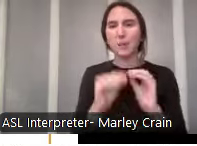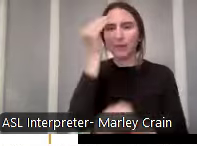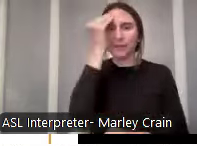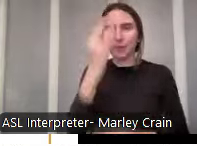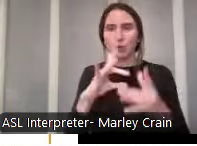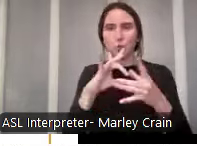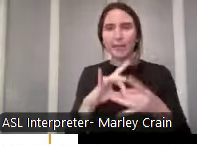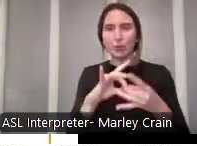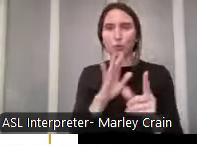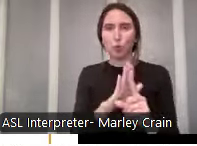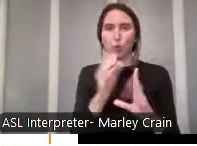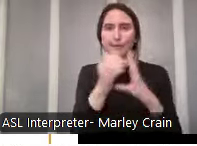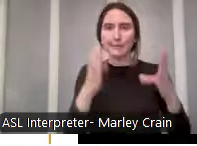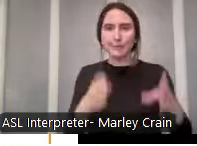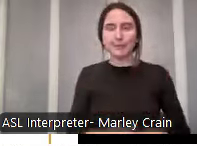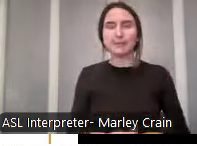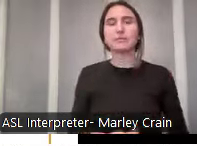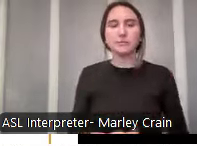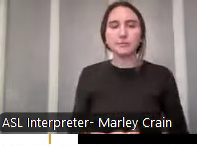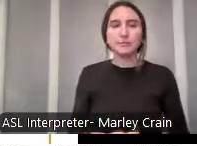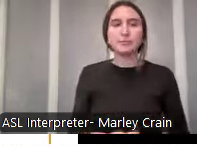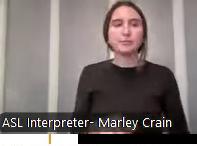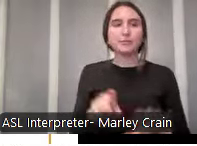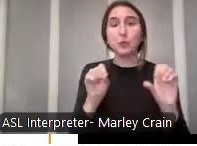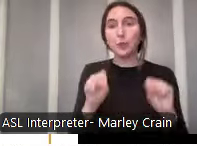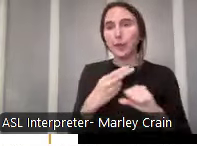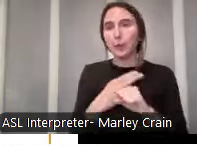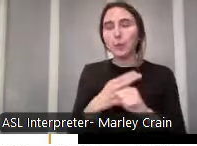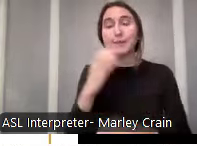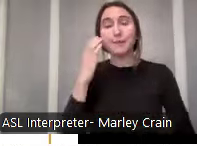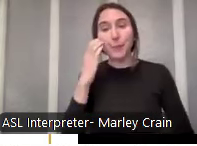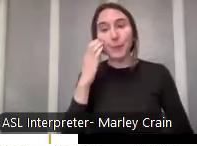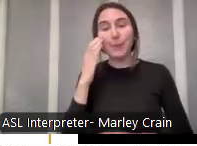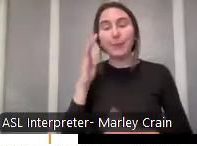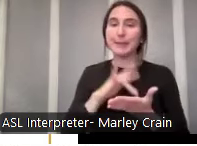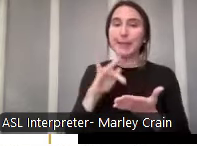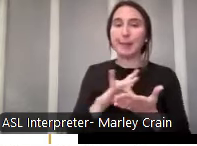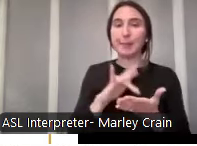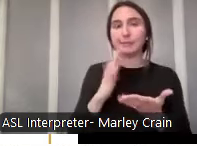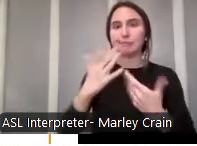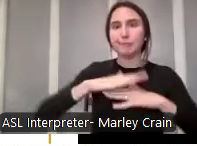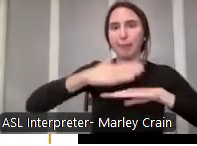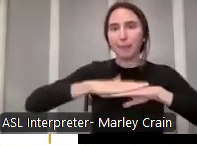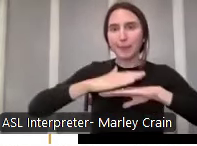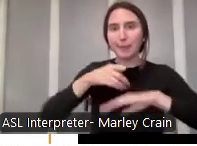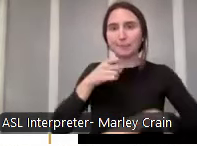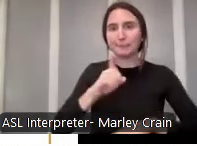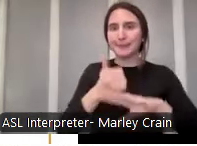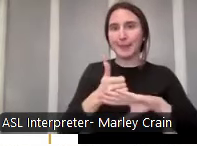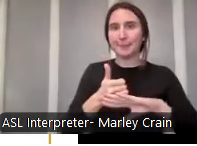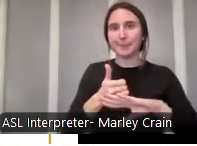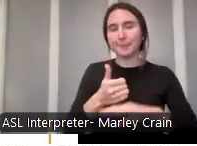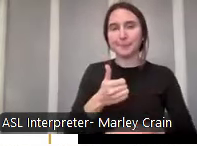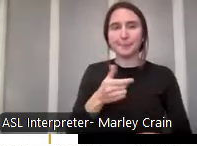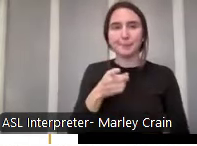put this on your phone or laptop or a tablet. And you create an account.